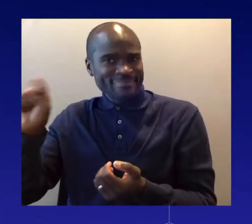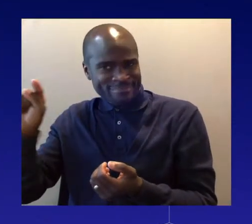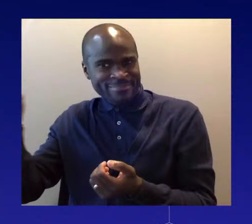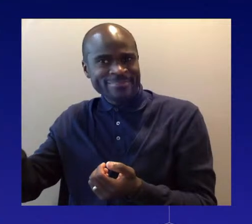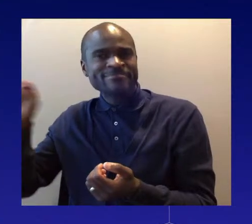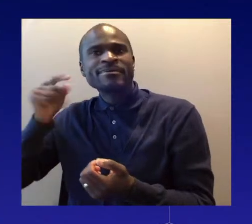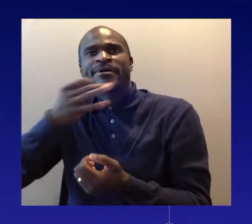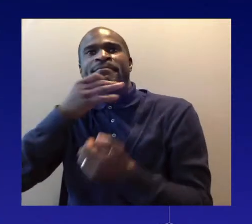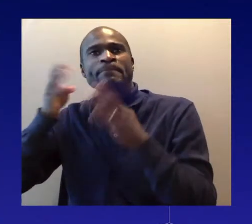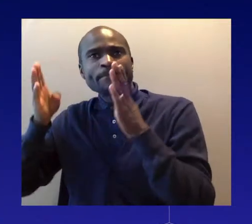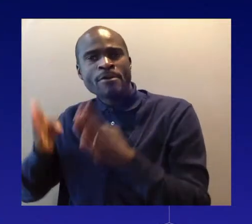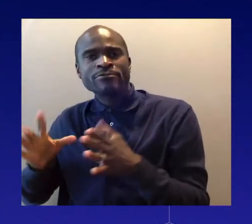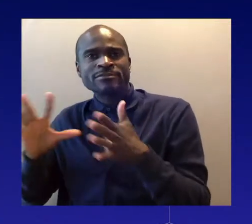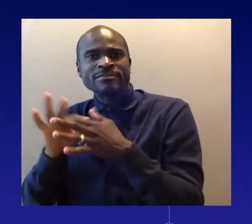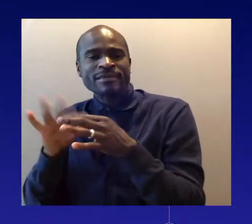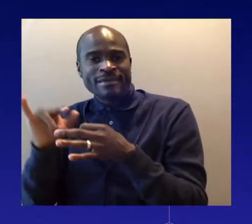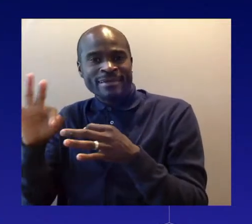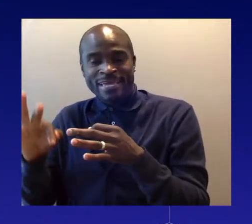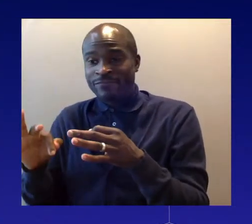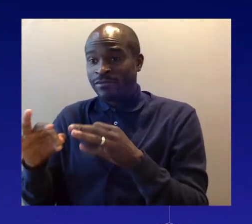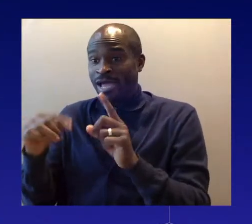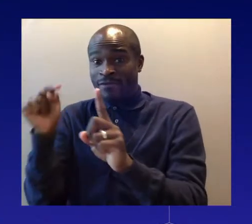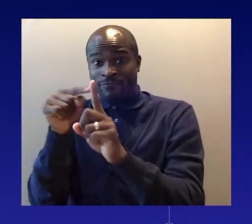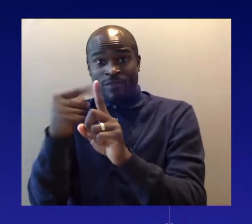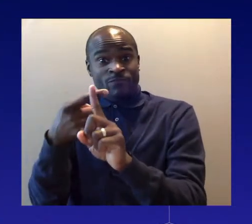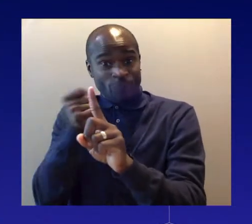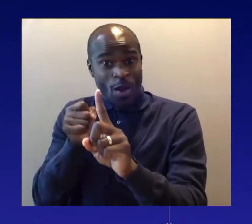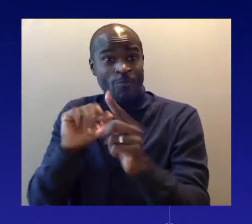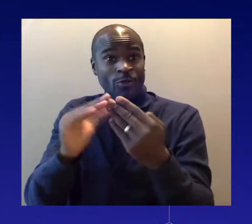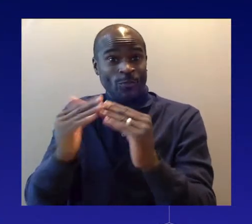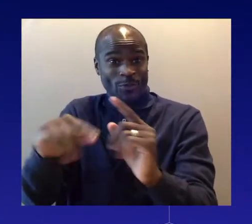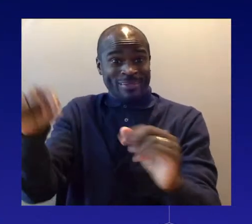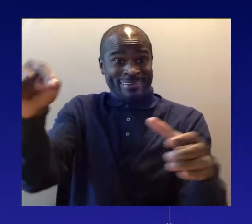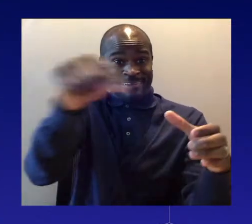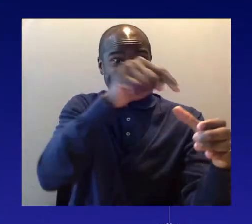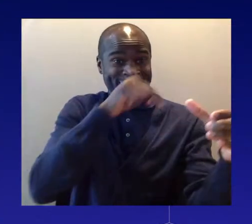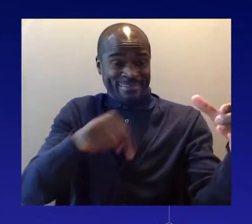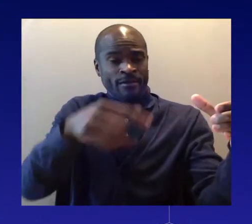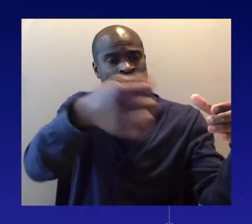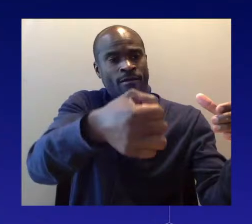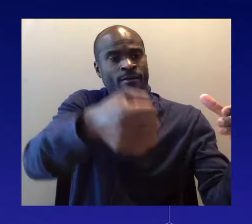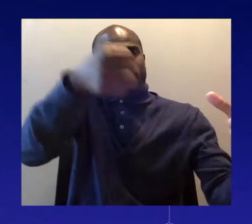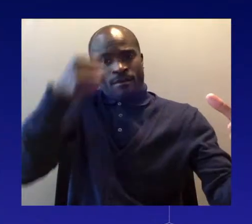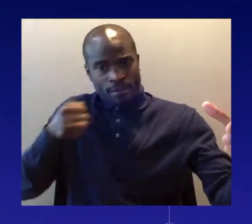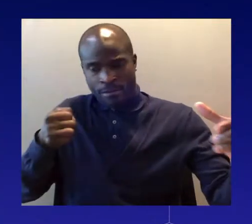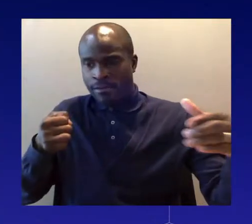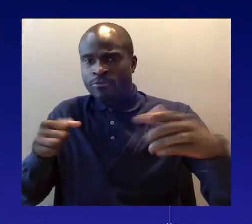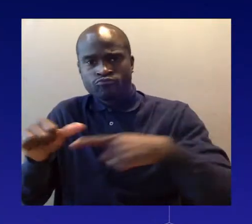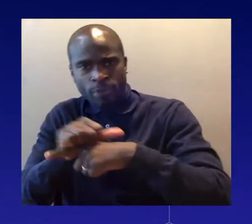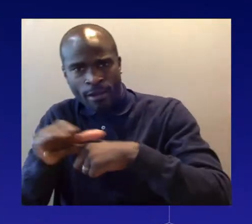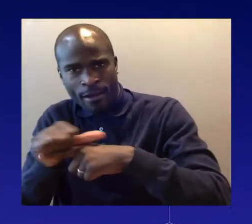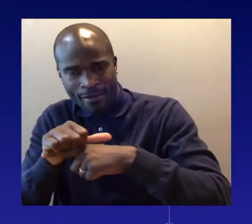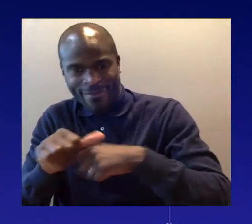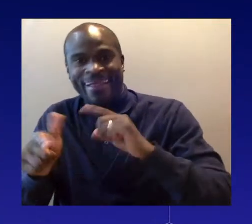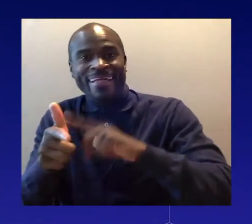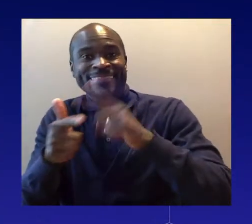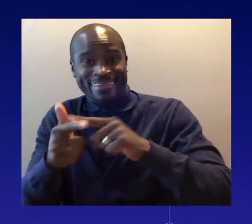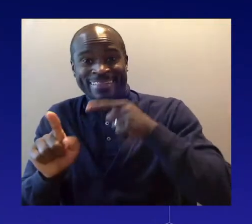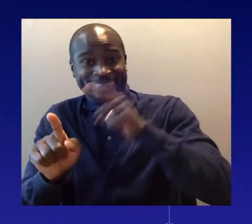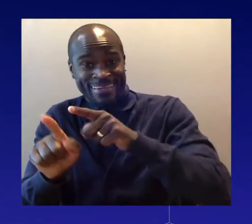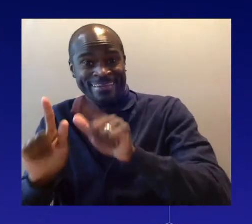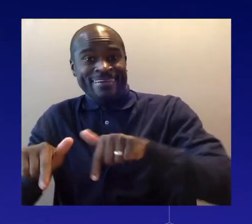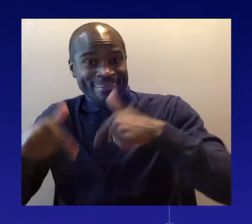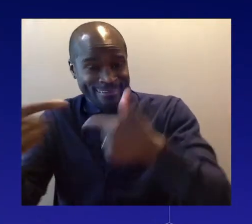navigation, that there are different levels to the game. We think navigation is simply getting you through the health system, but there is the navigation and crossing that bridge